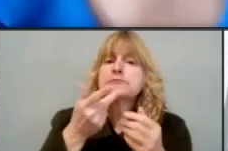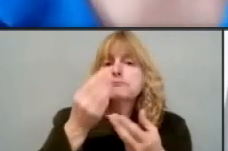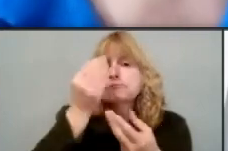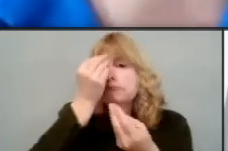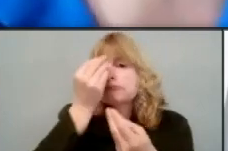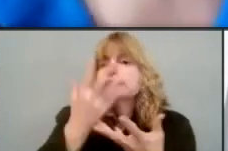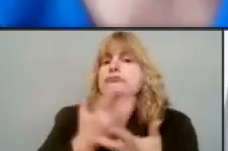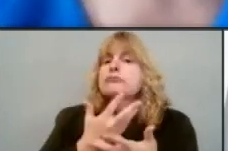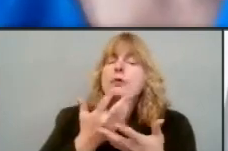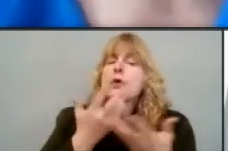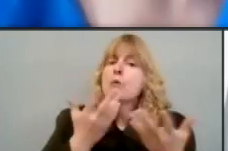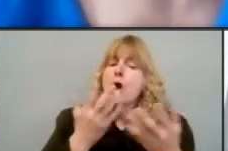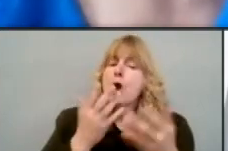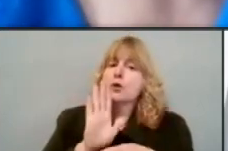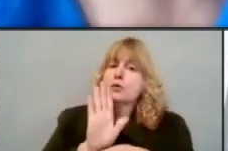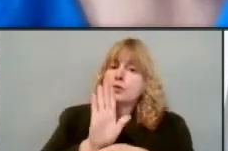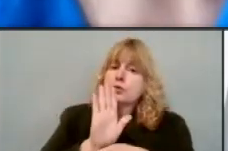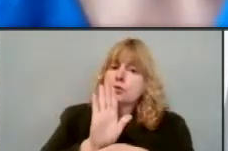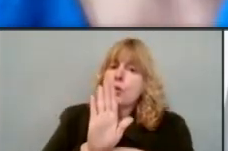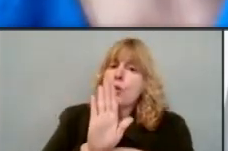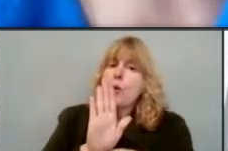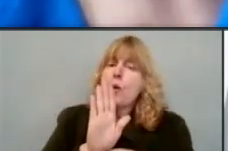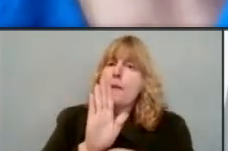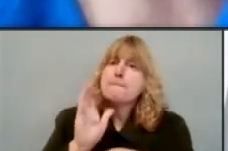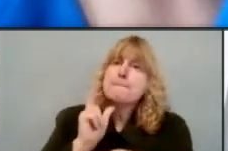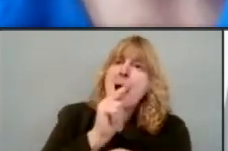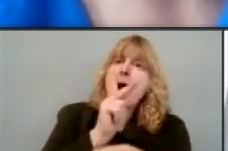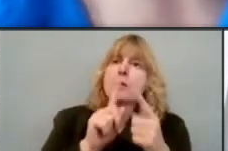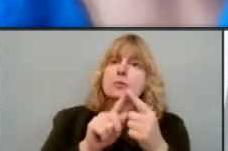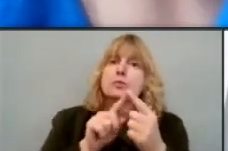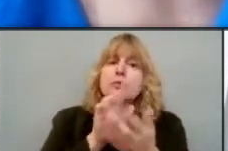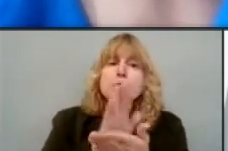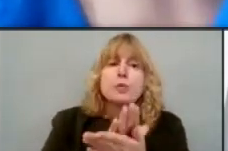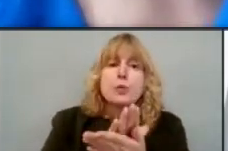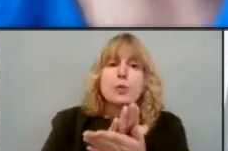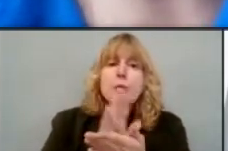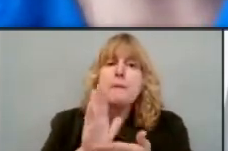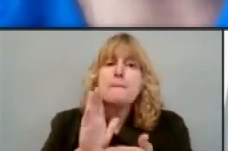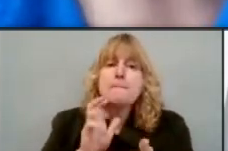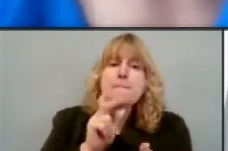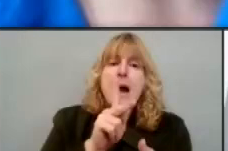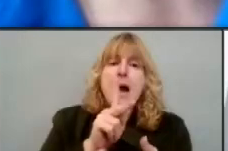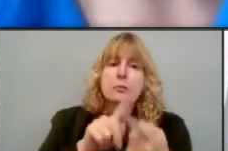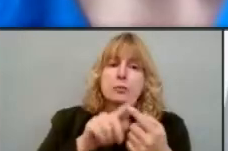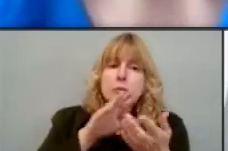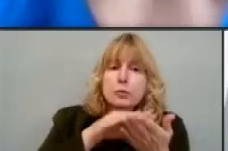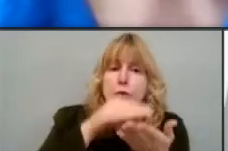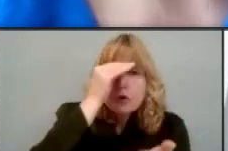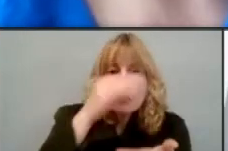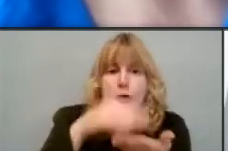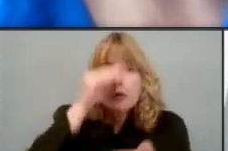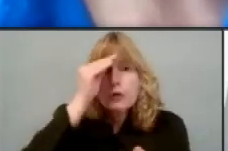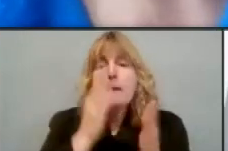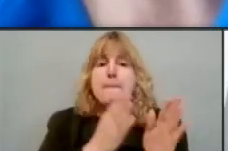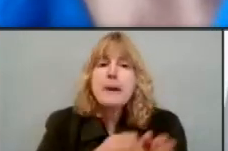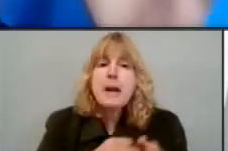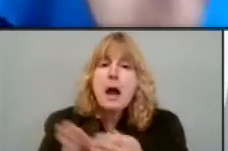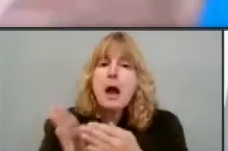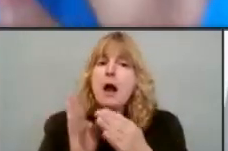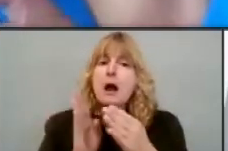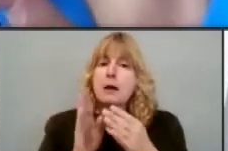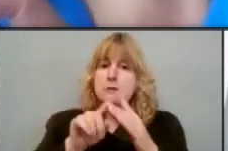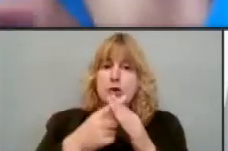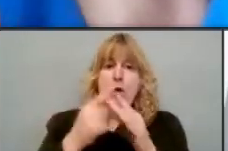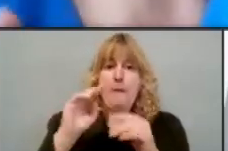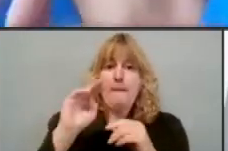or back to learning plan is looking like for families to know about starting in March? And why don't I just